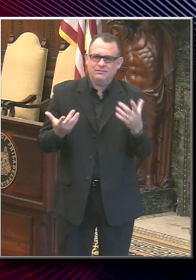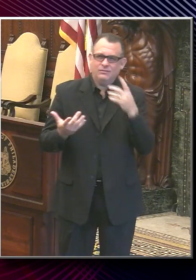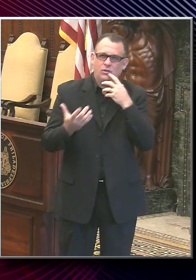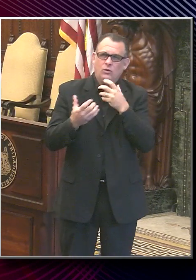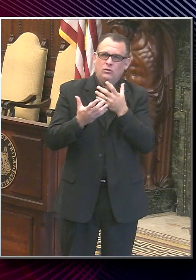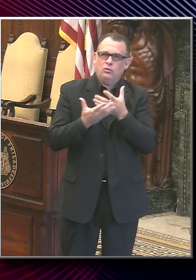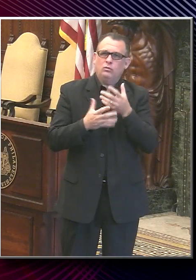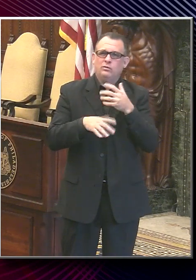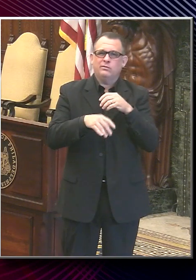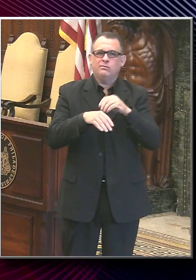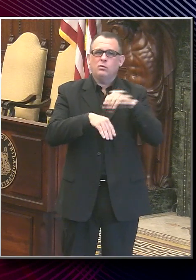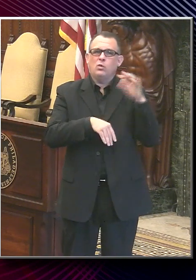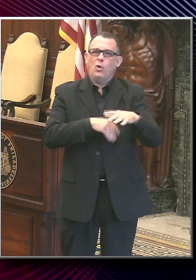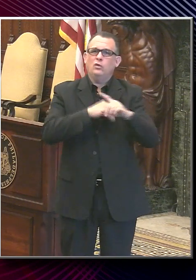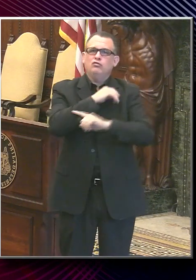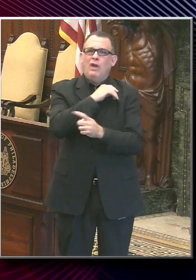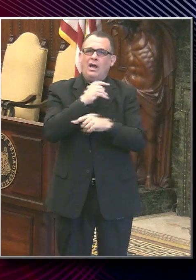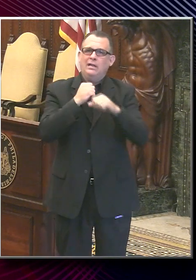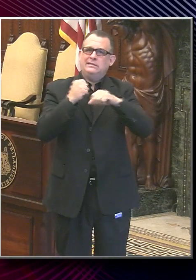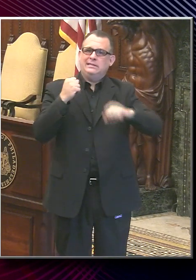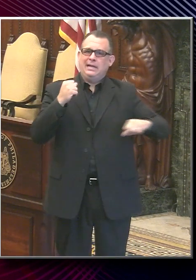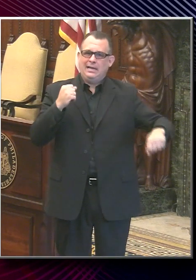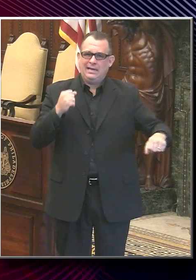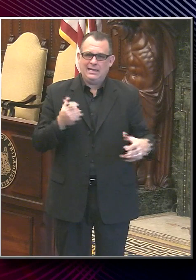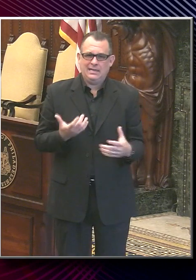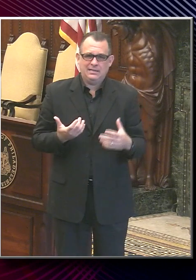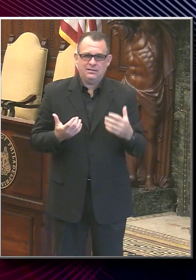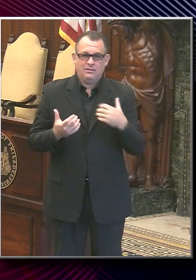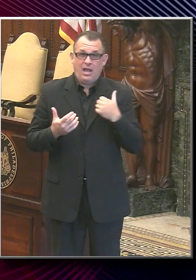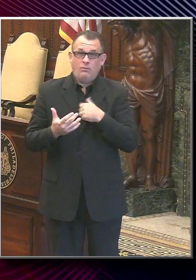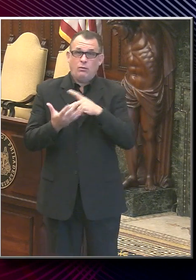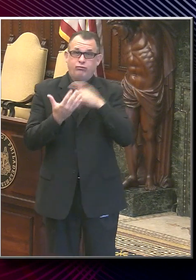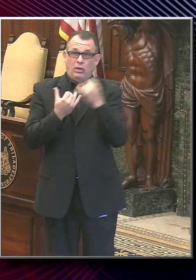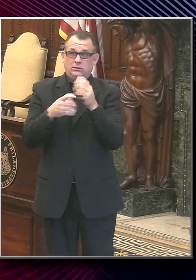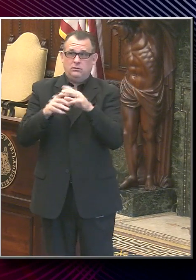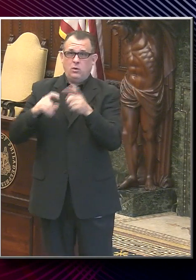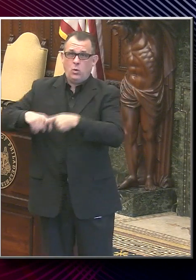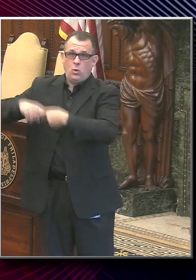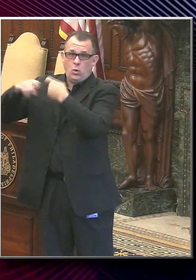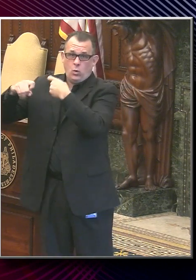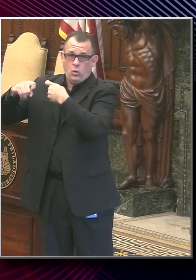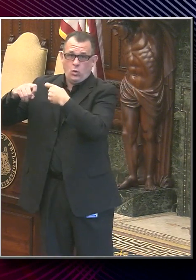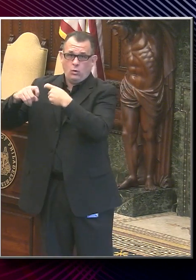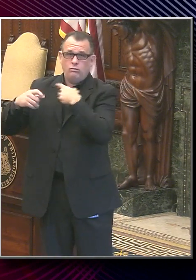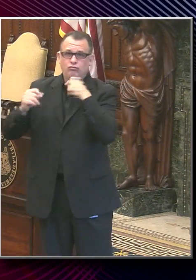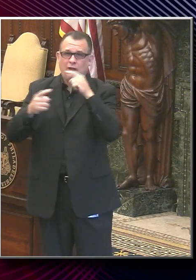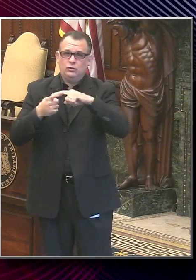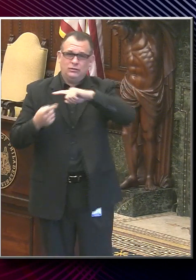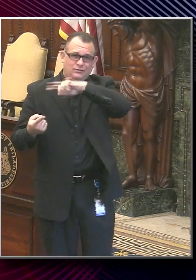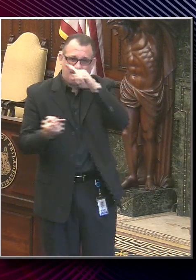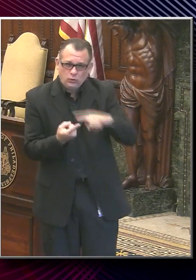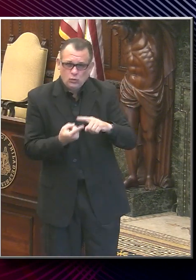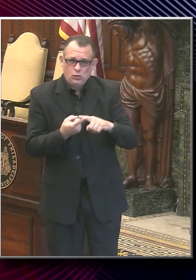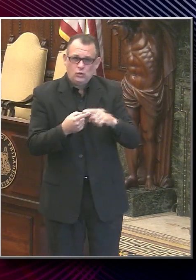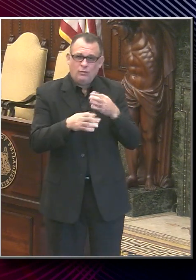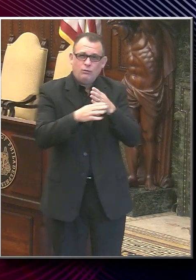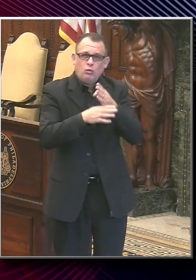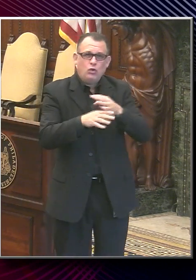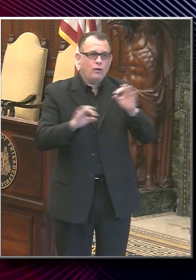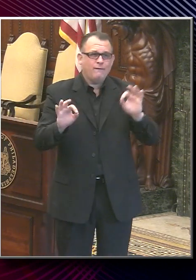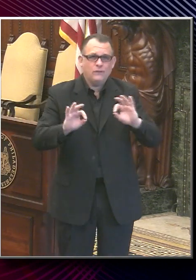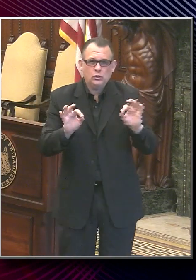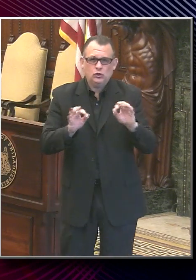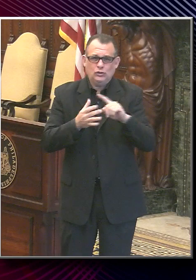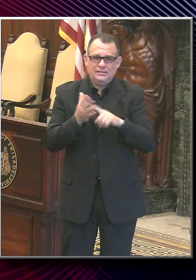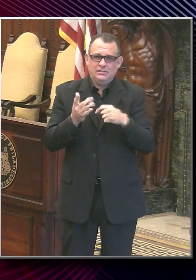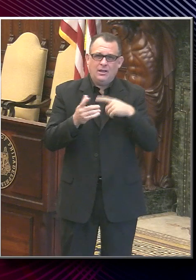on do-it-yourself projects that can increase curbside tonnage. Reduce excessive construction debris, wood, or furniture that exceeds set-out